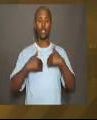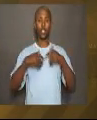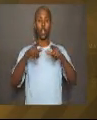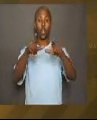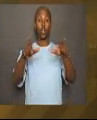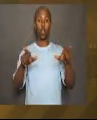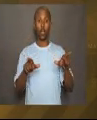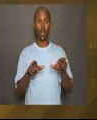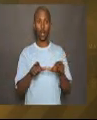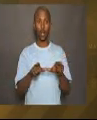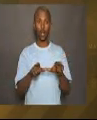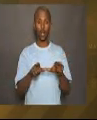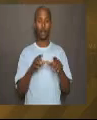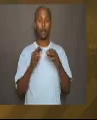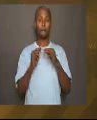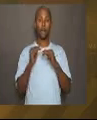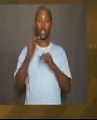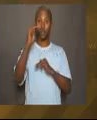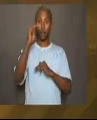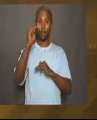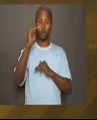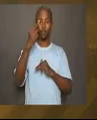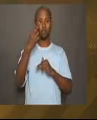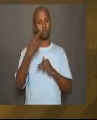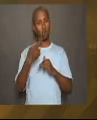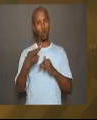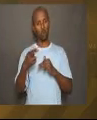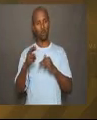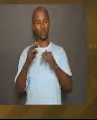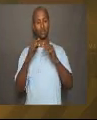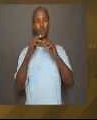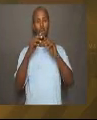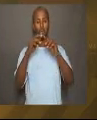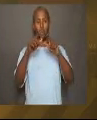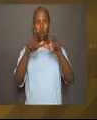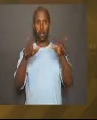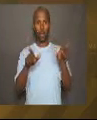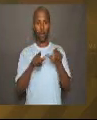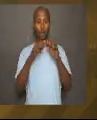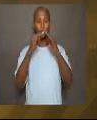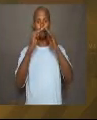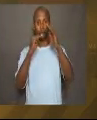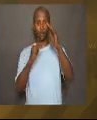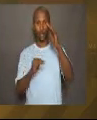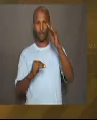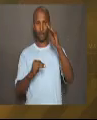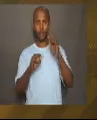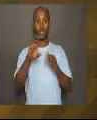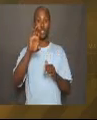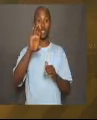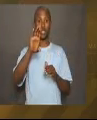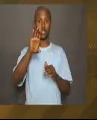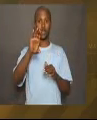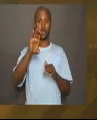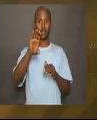local maximum or minimum at c, then c must be